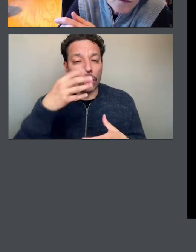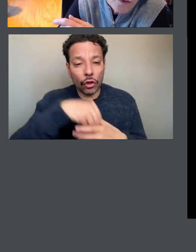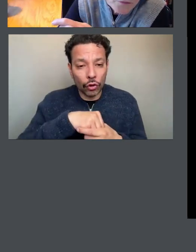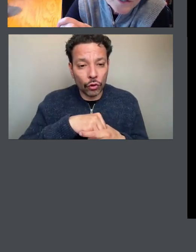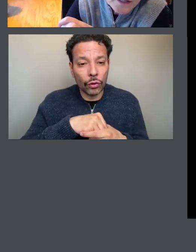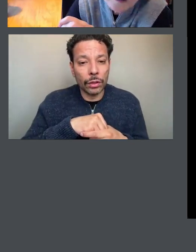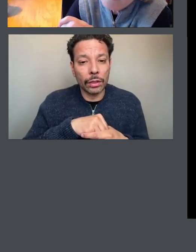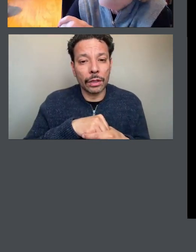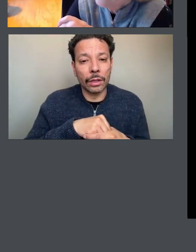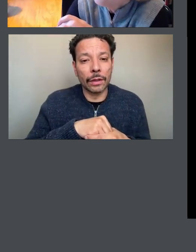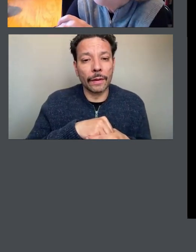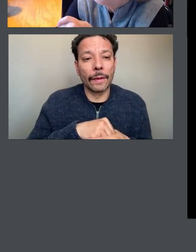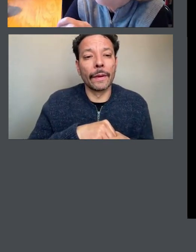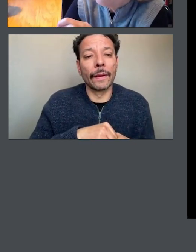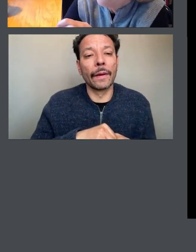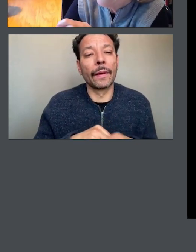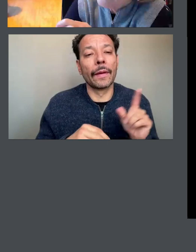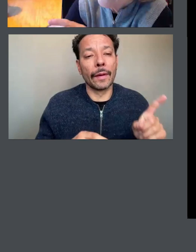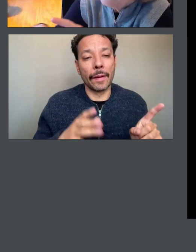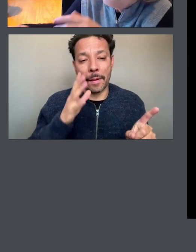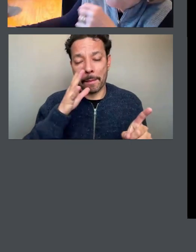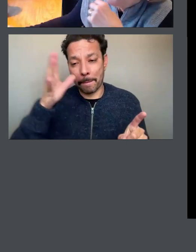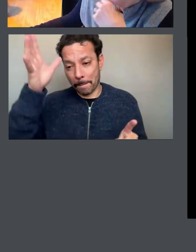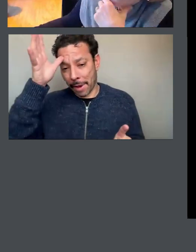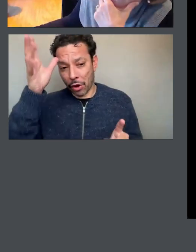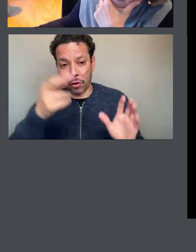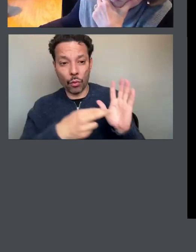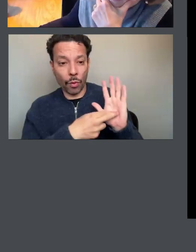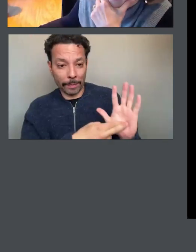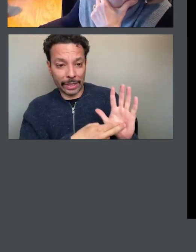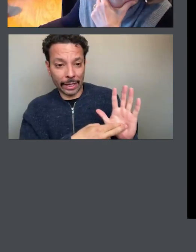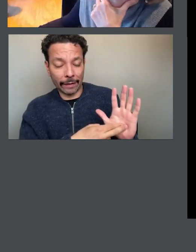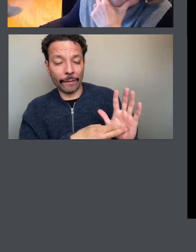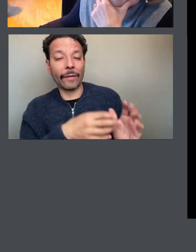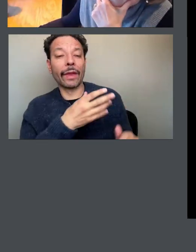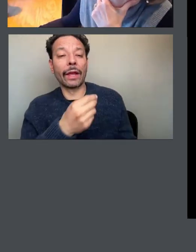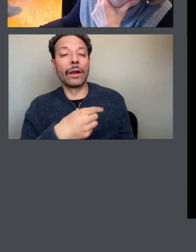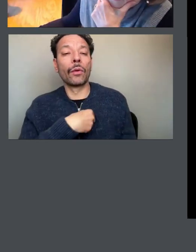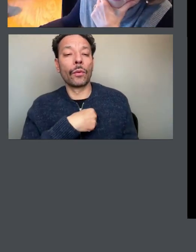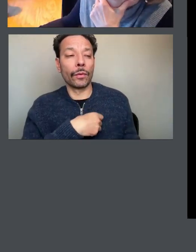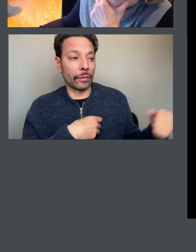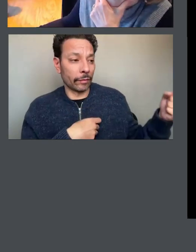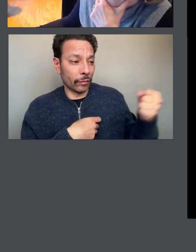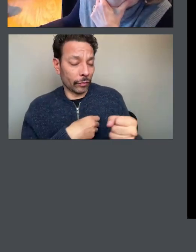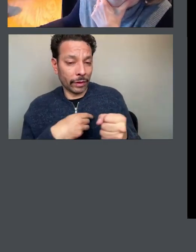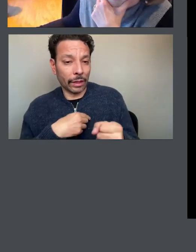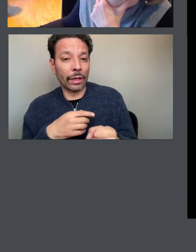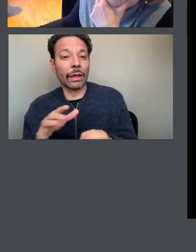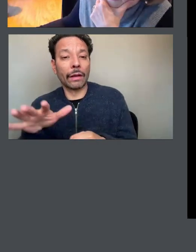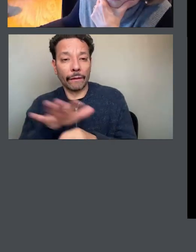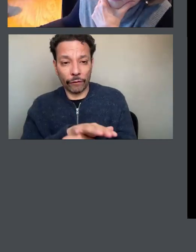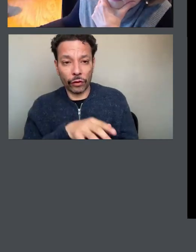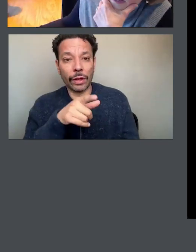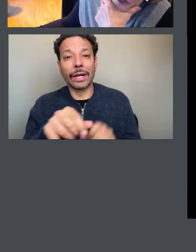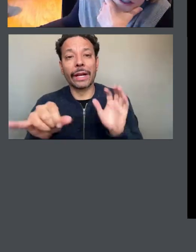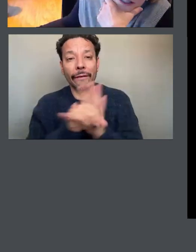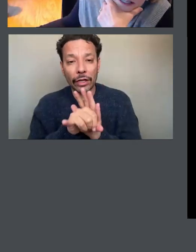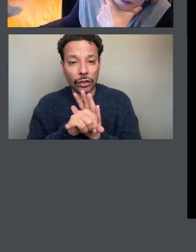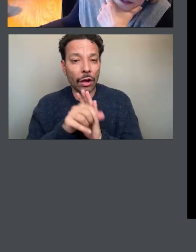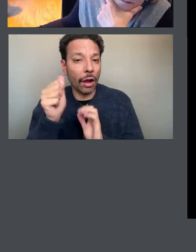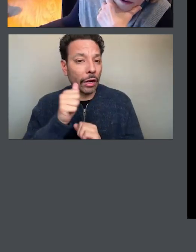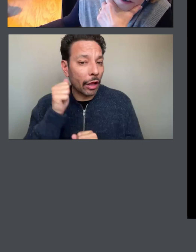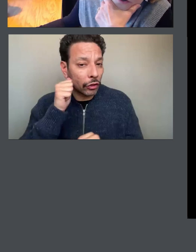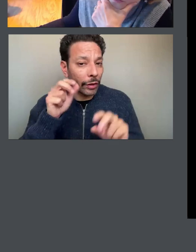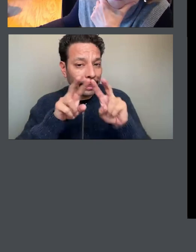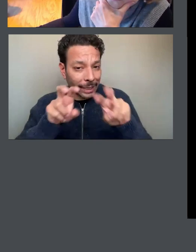parent representative. And we covered the identification and audiologic